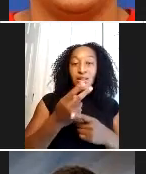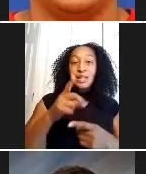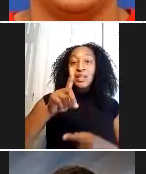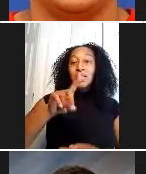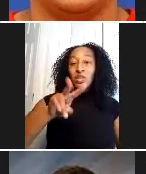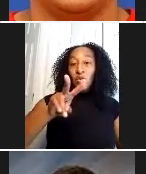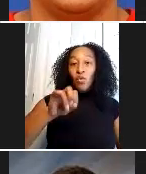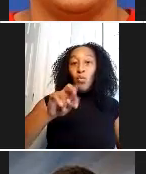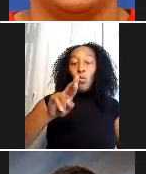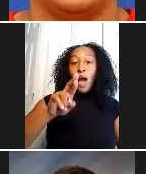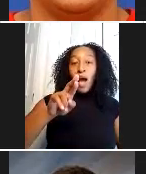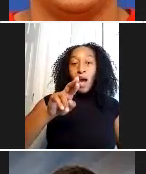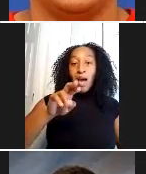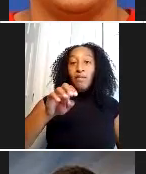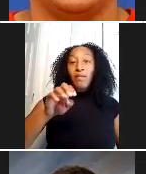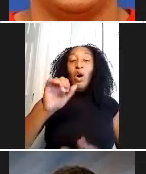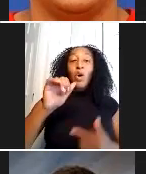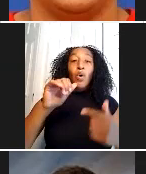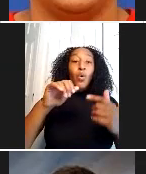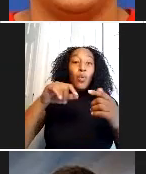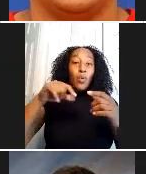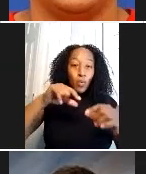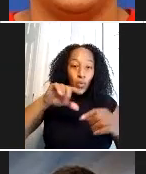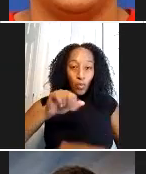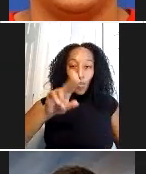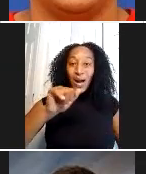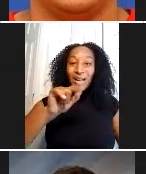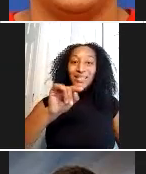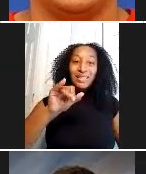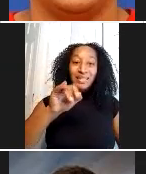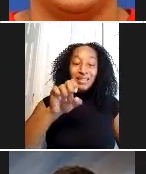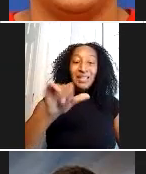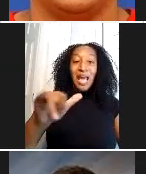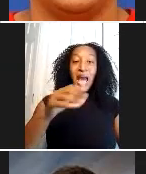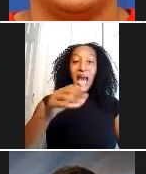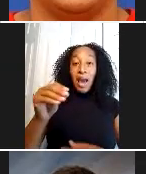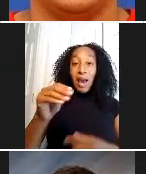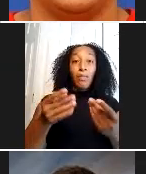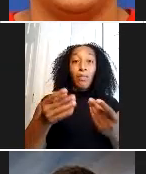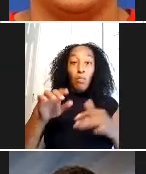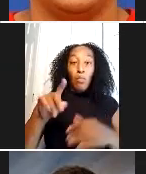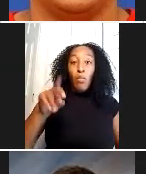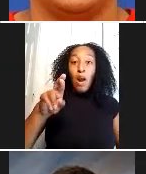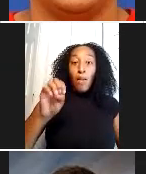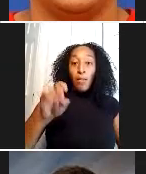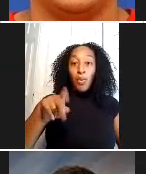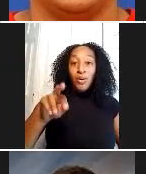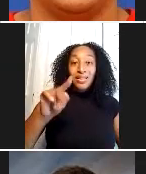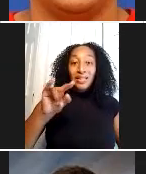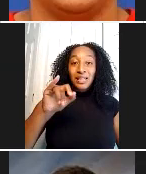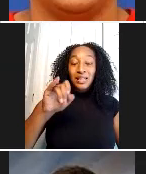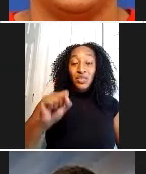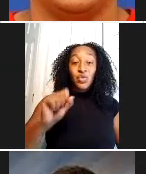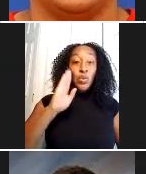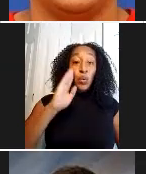We'll look at the idea of, estimating. You'll be exposed to the